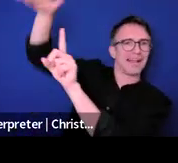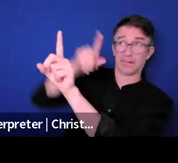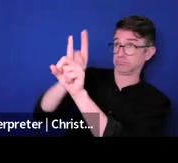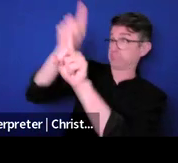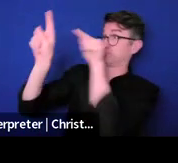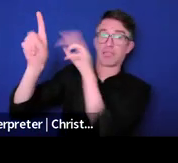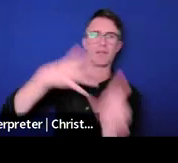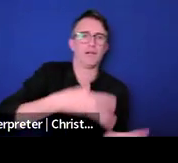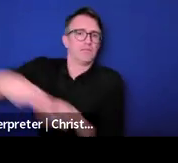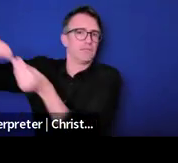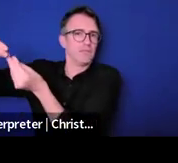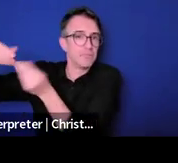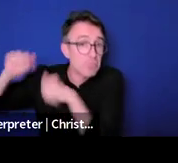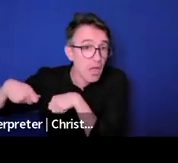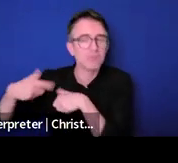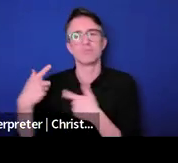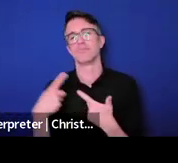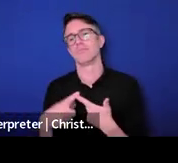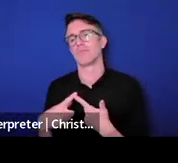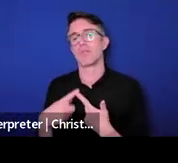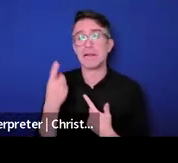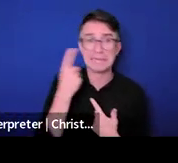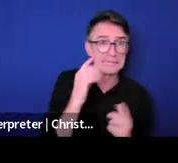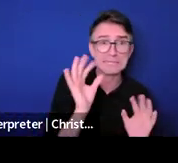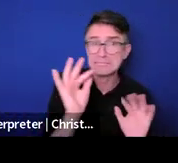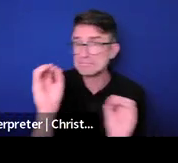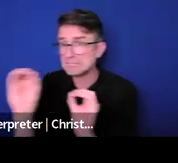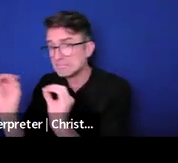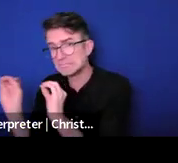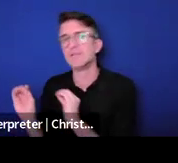resort. However, this needs to be